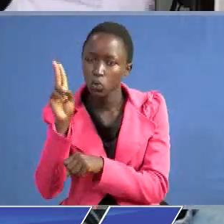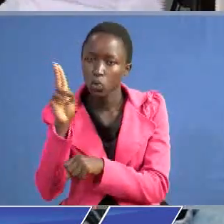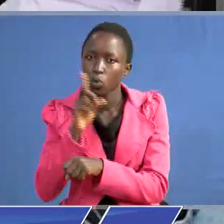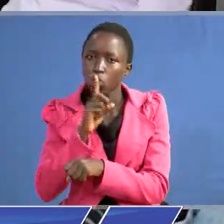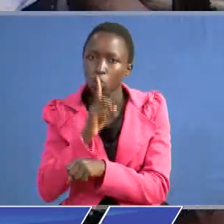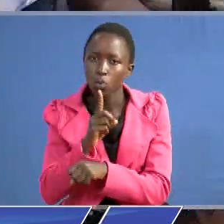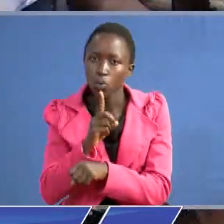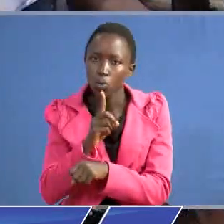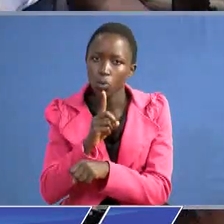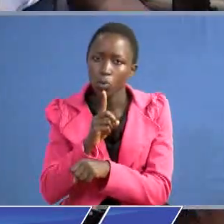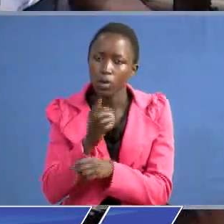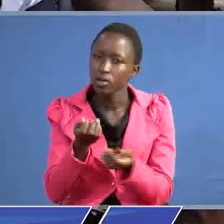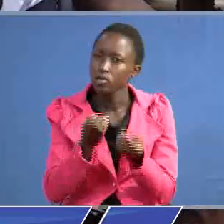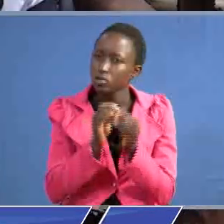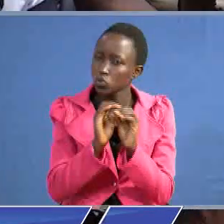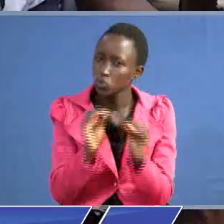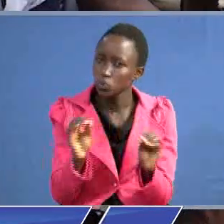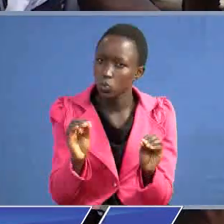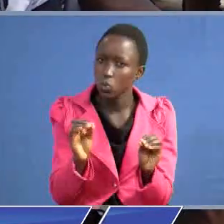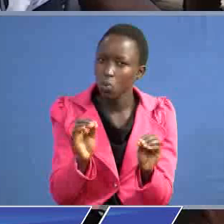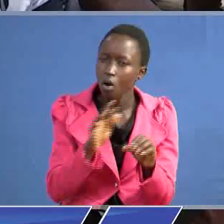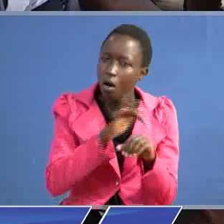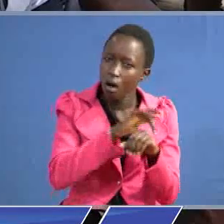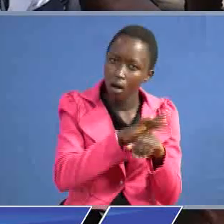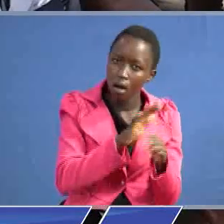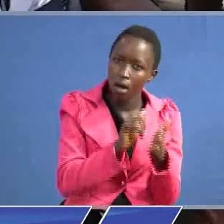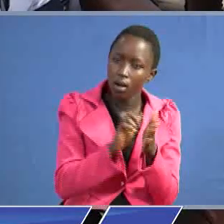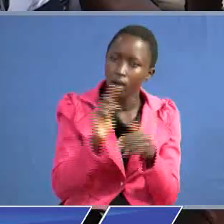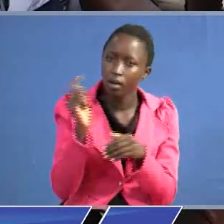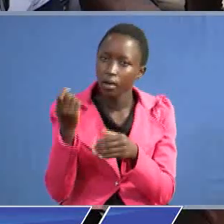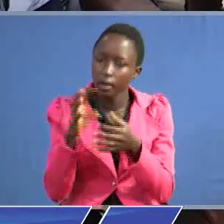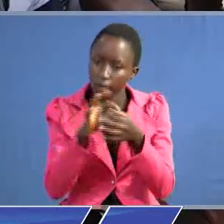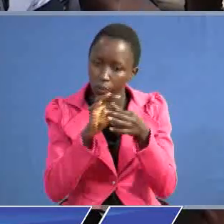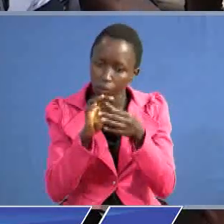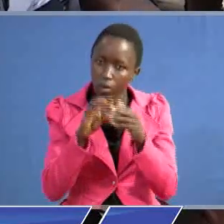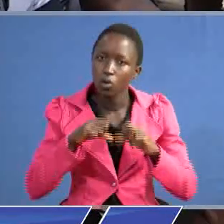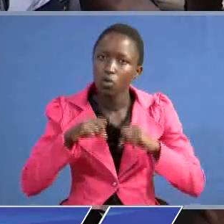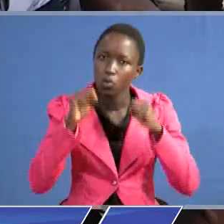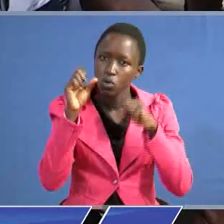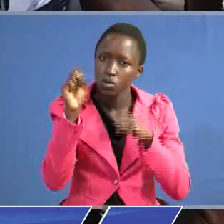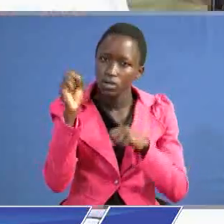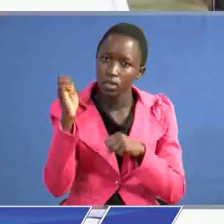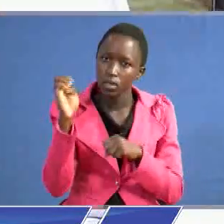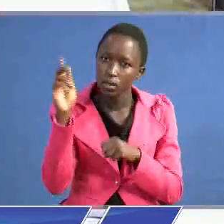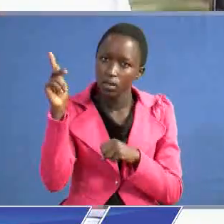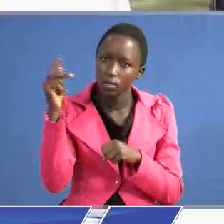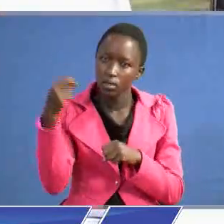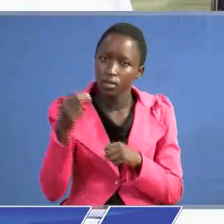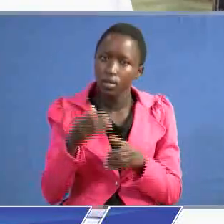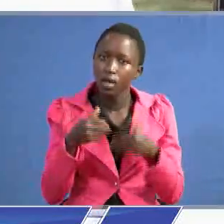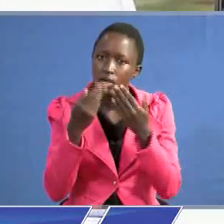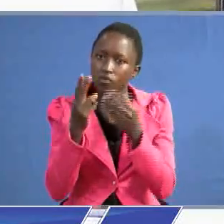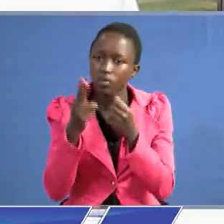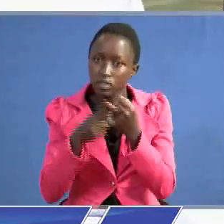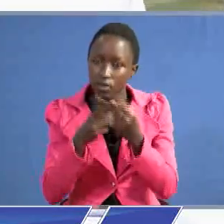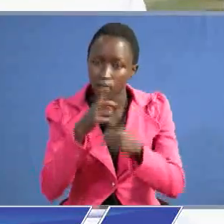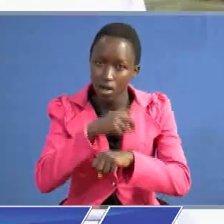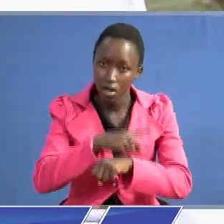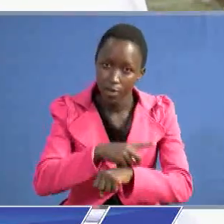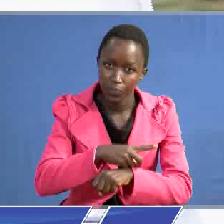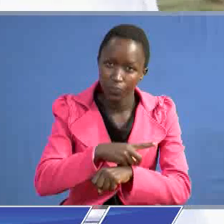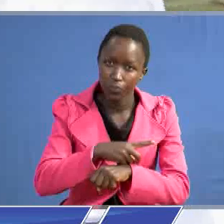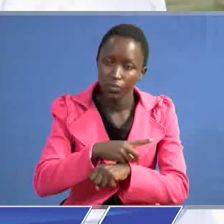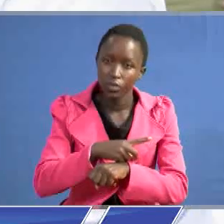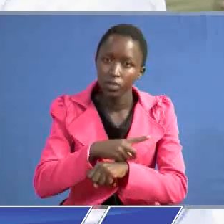ultimatum as unnecessary. Earlier in the day, Kenya Union of Nurses boss Seth Panyako had issued a seven-day ultimatum